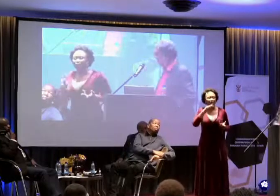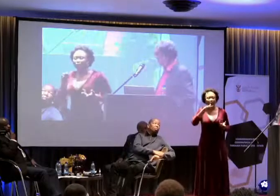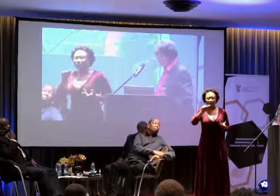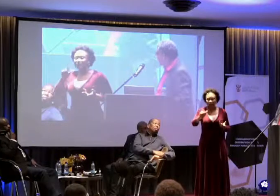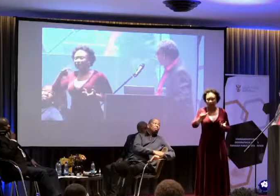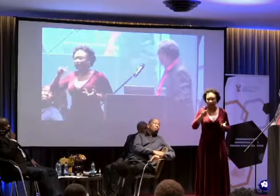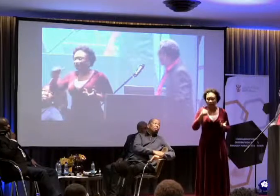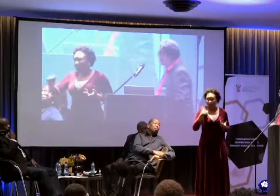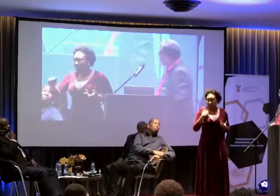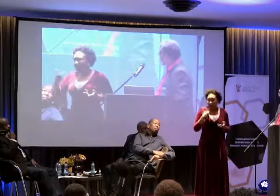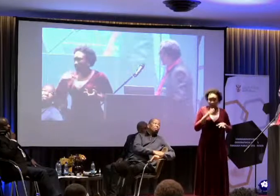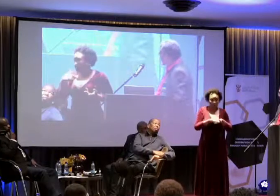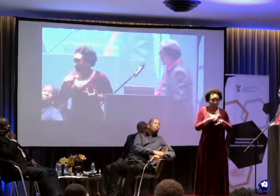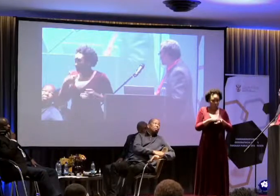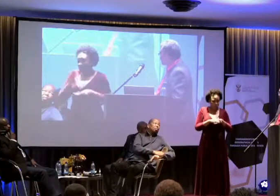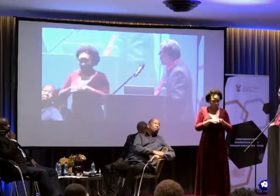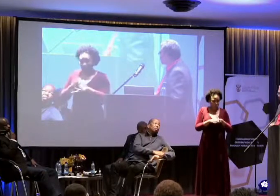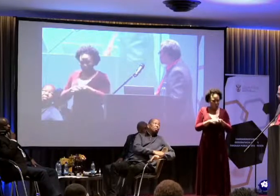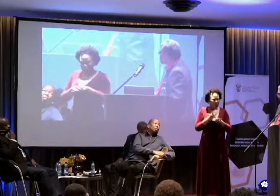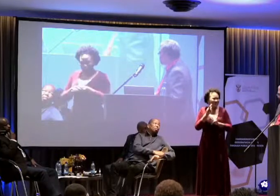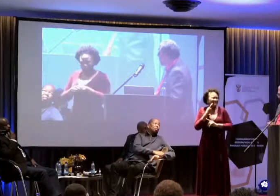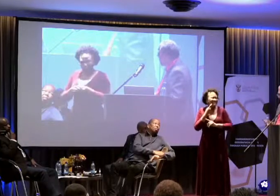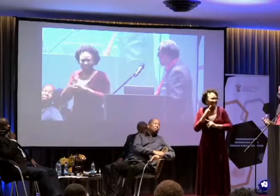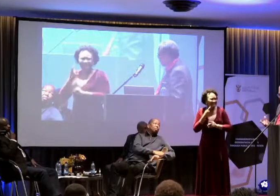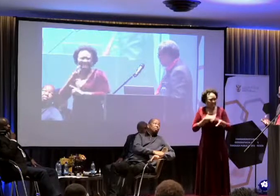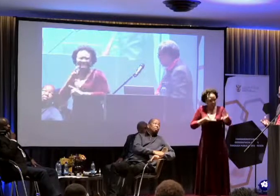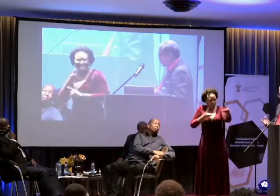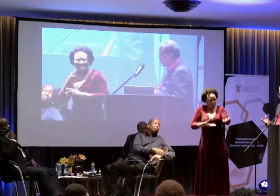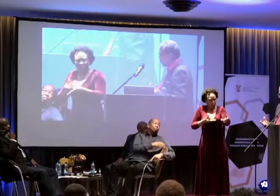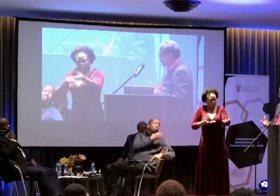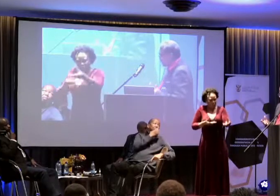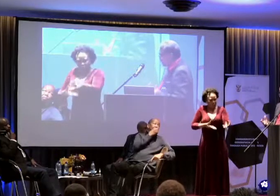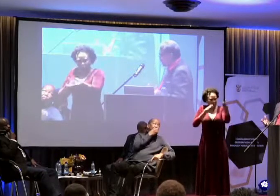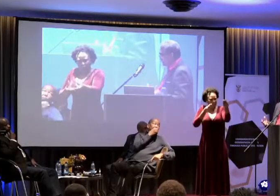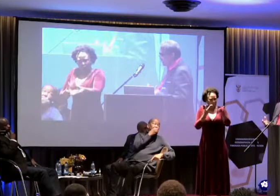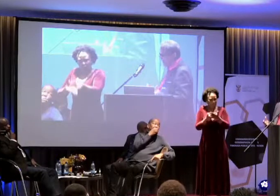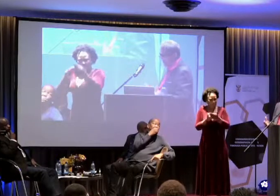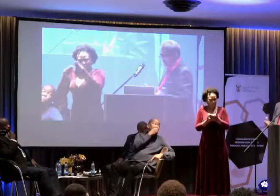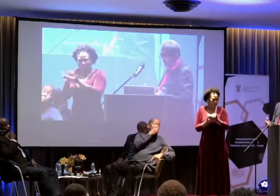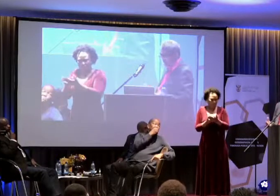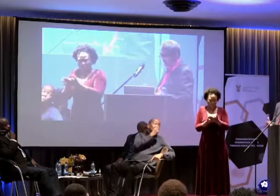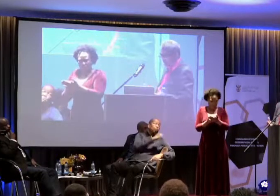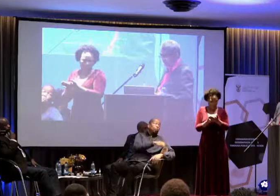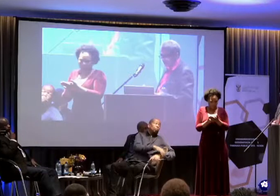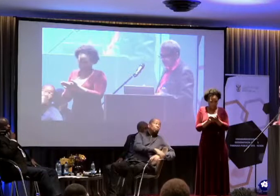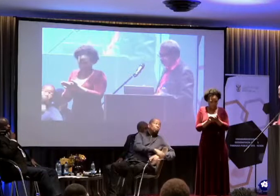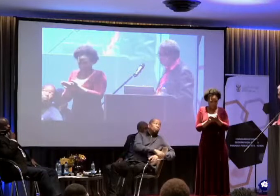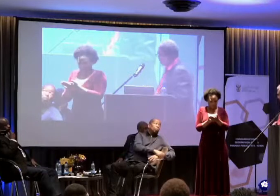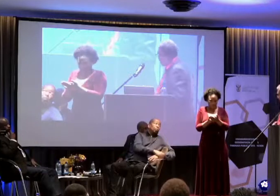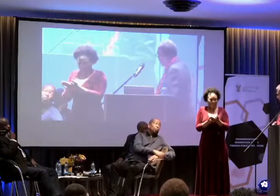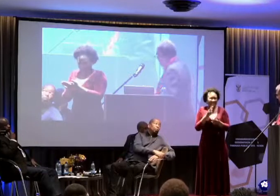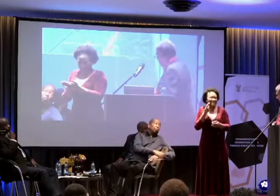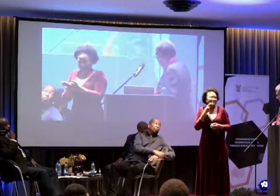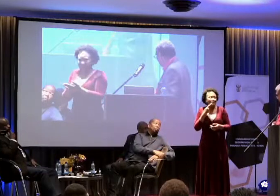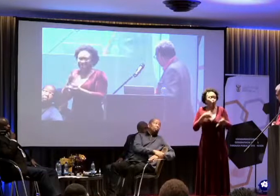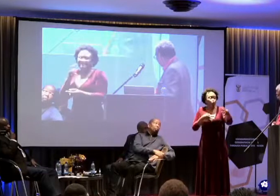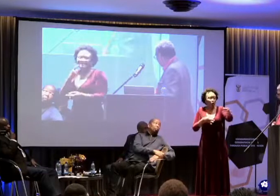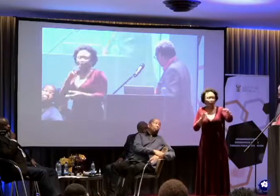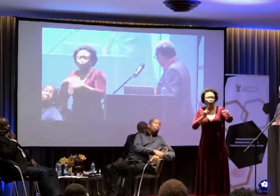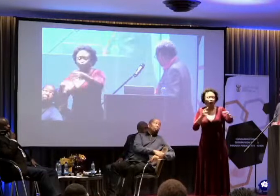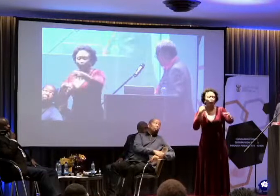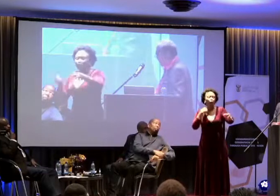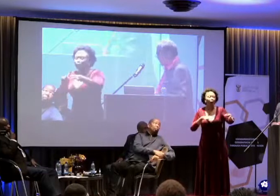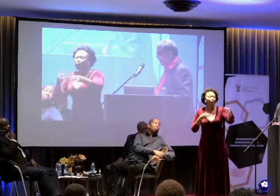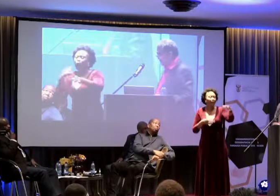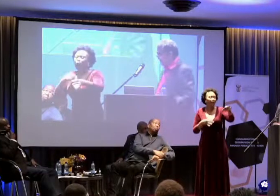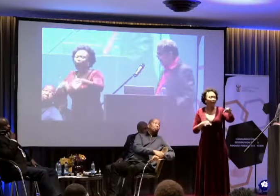any more simple document, if I can use the word simple document, is the white paper on transformation of